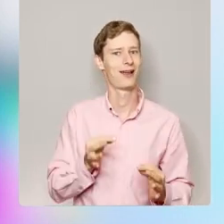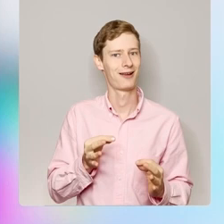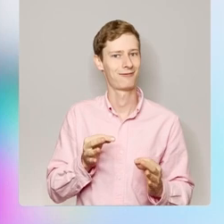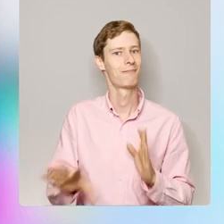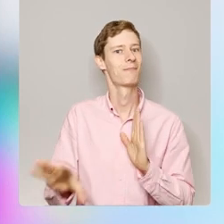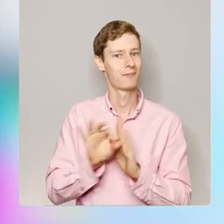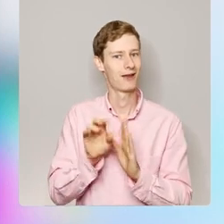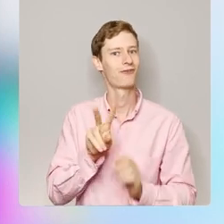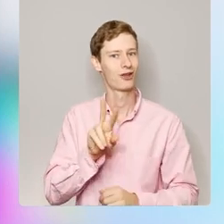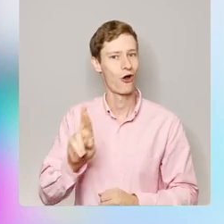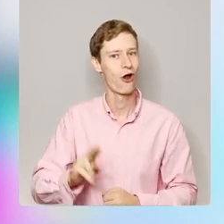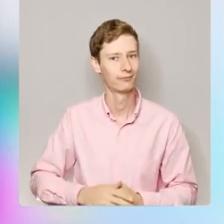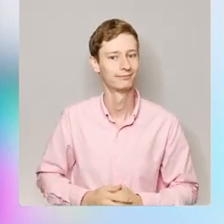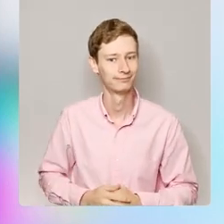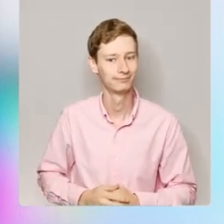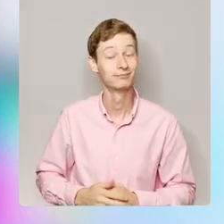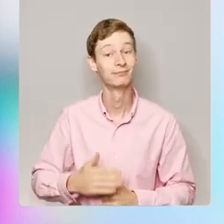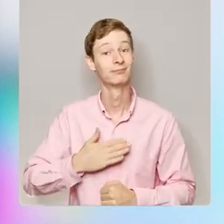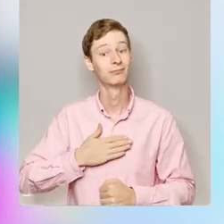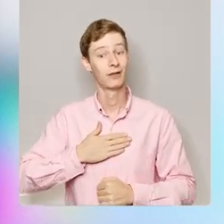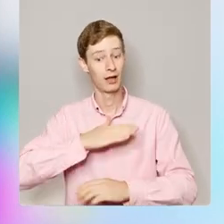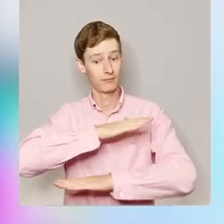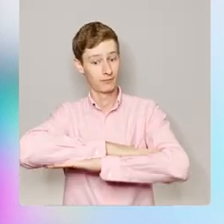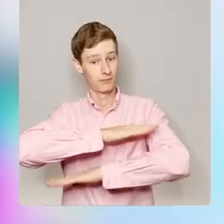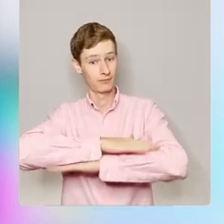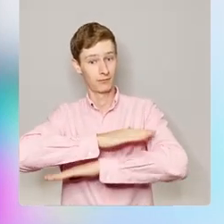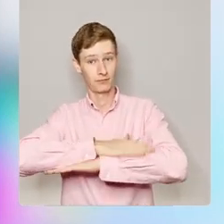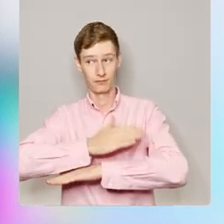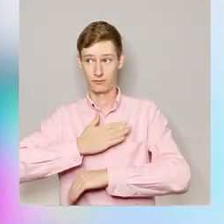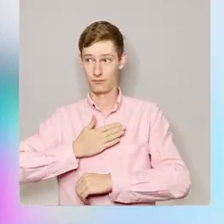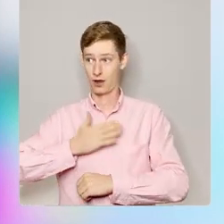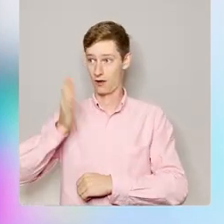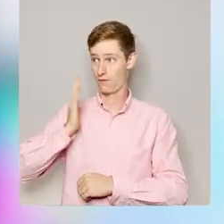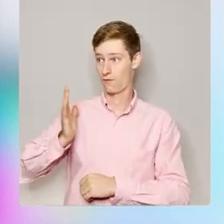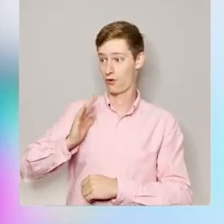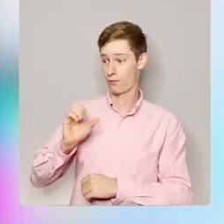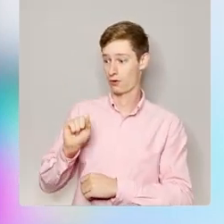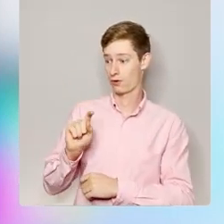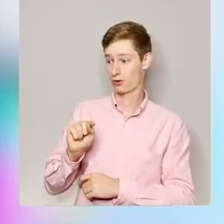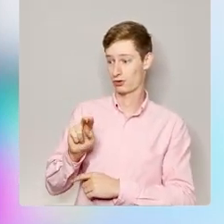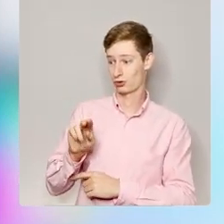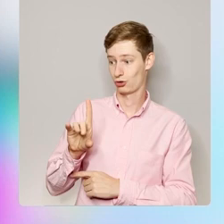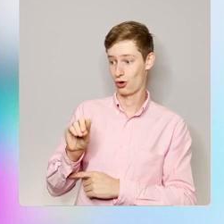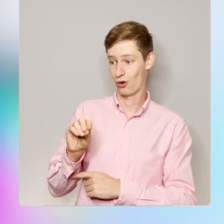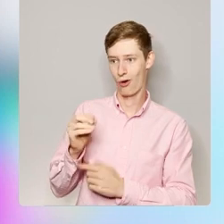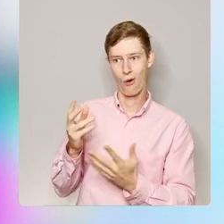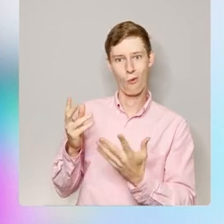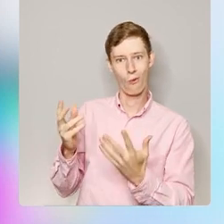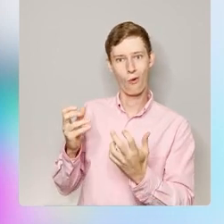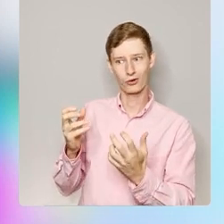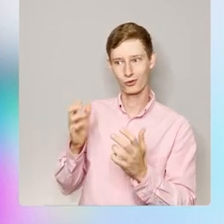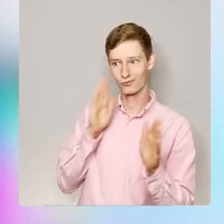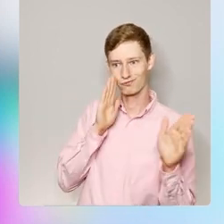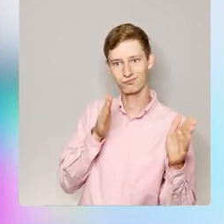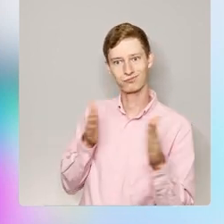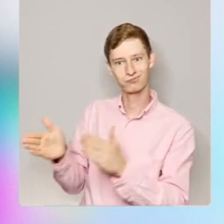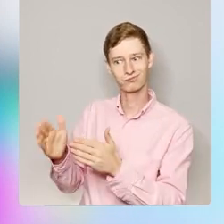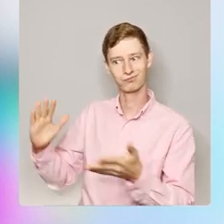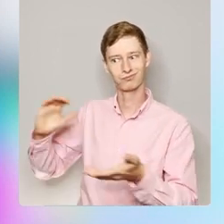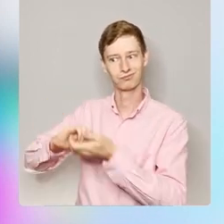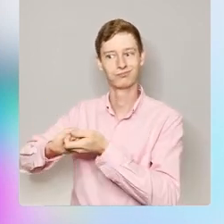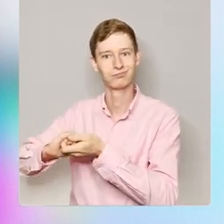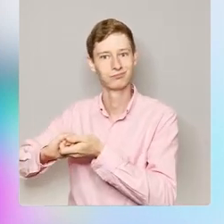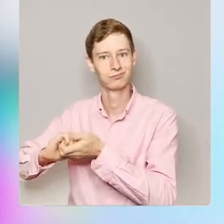to build a platform that, you know, my former studio would have wanted to ship to. And I think that,